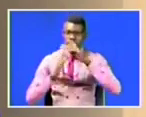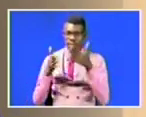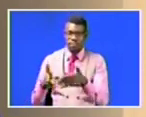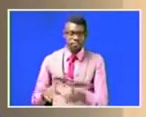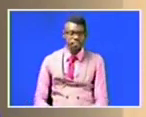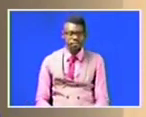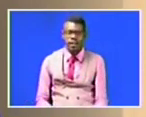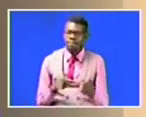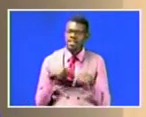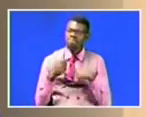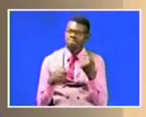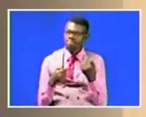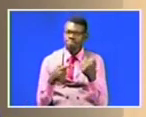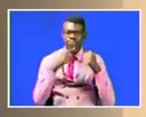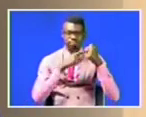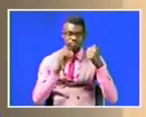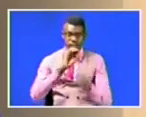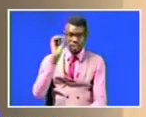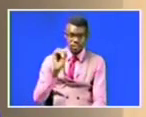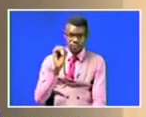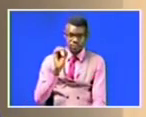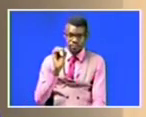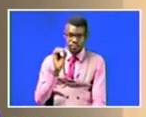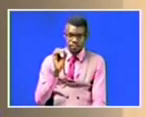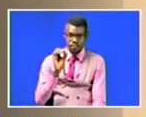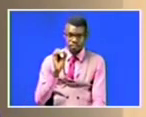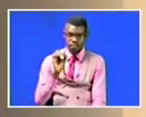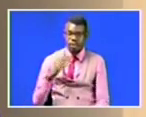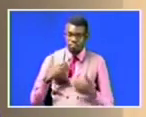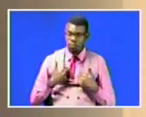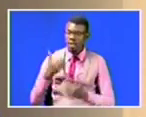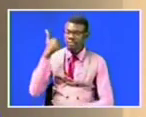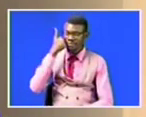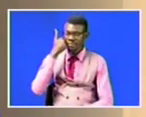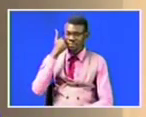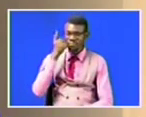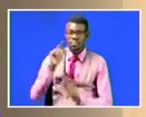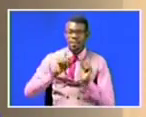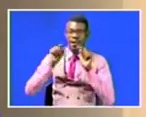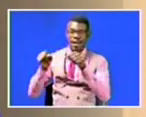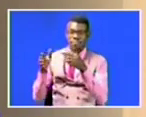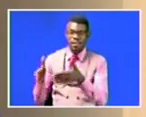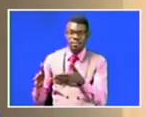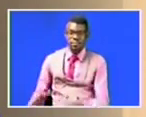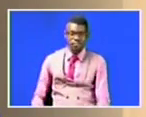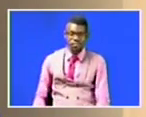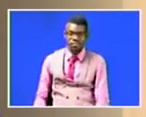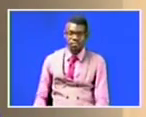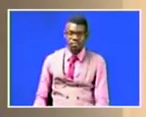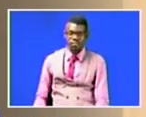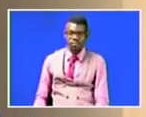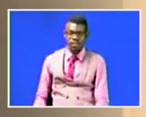about 60% of the patients we are seeing now are diagnosed with